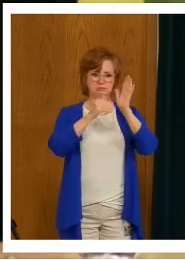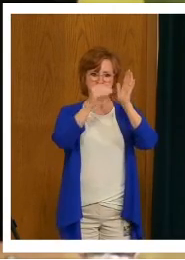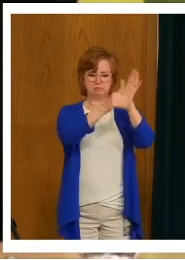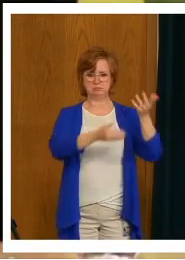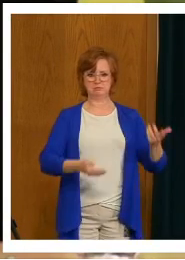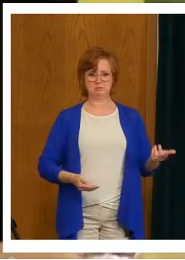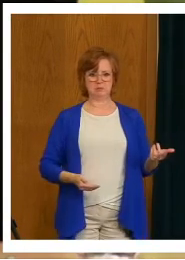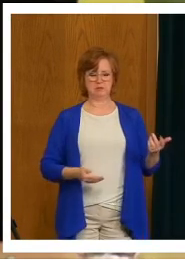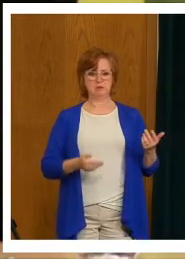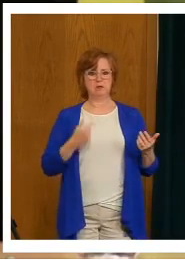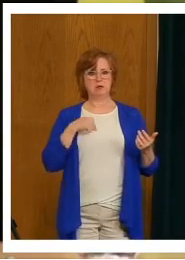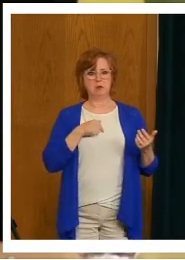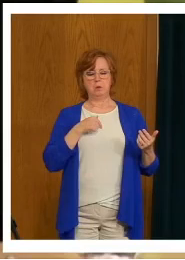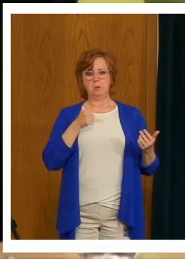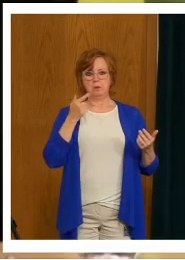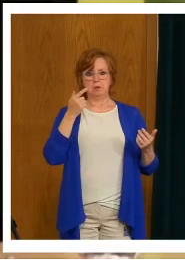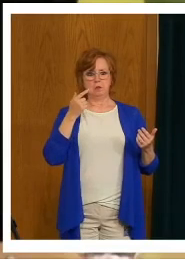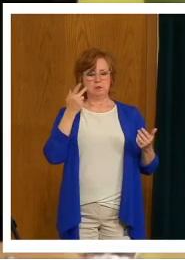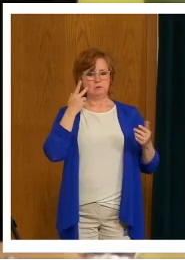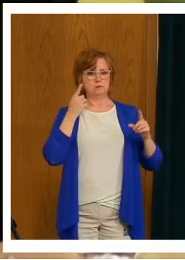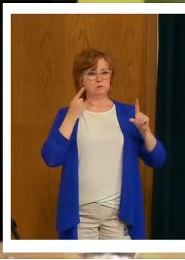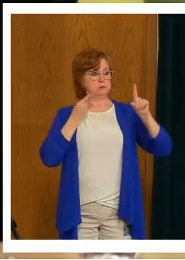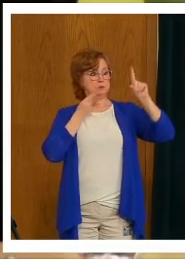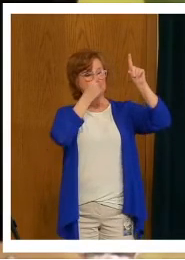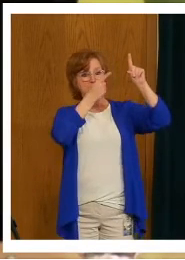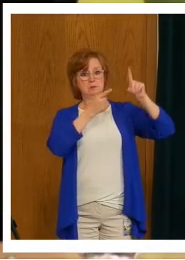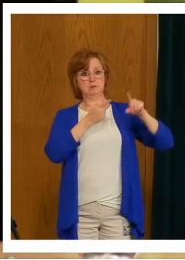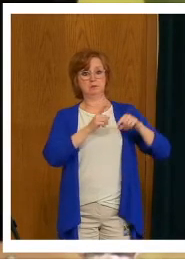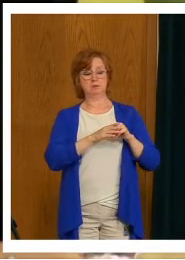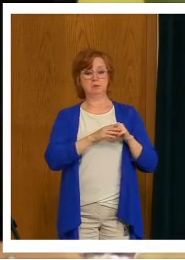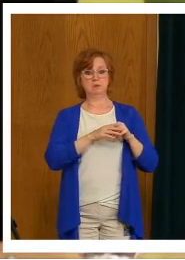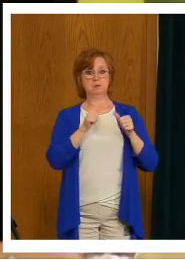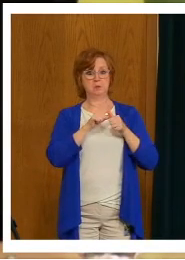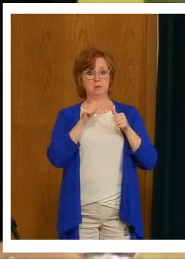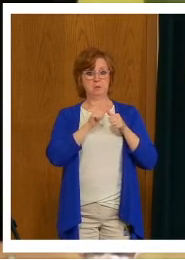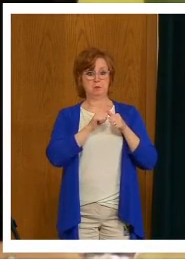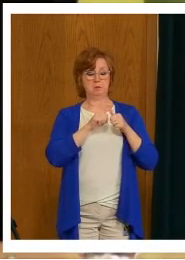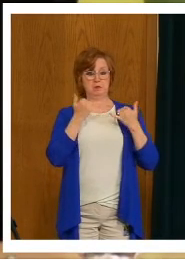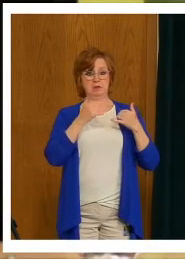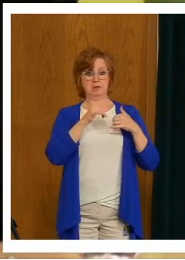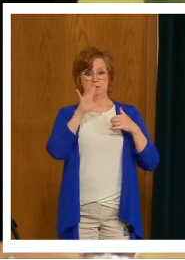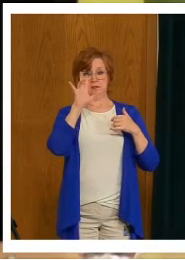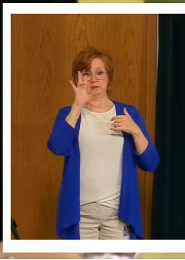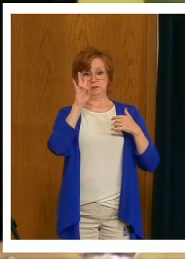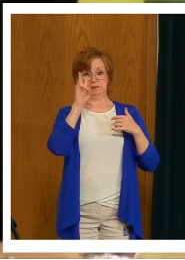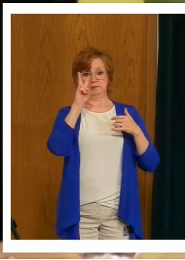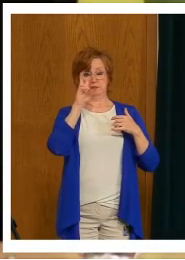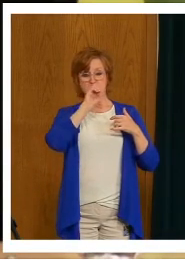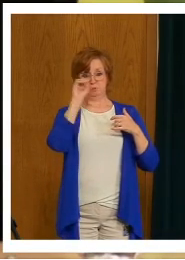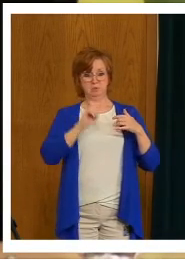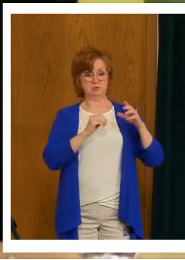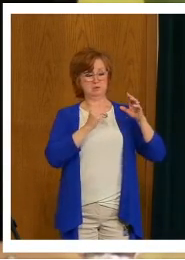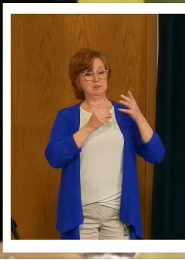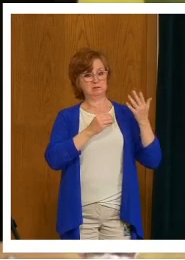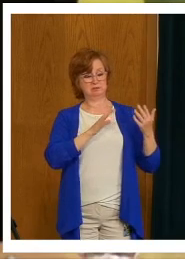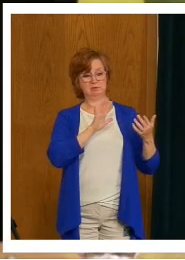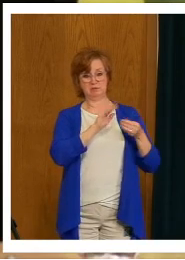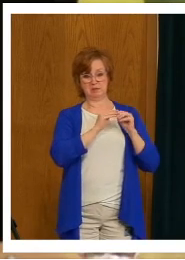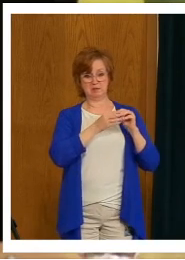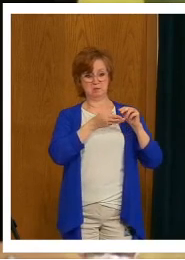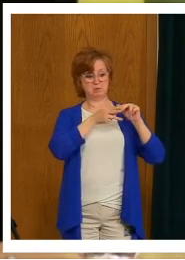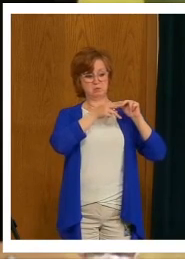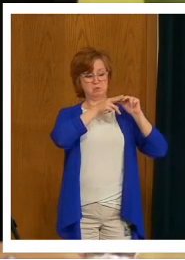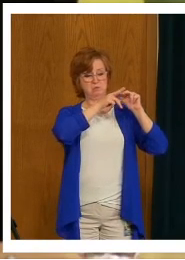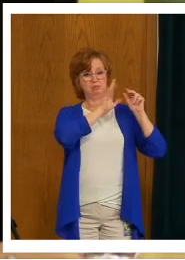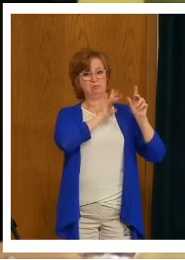already go higher than where our first phase floor was. We're at 72% of those over 40 today. So it continues to climb, and that's